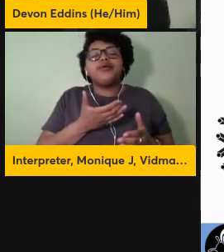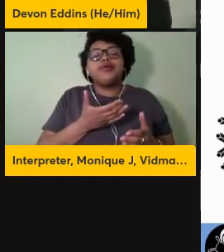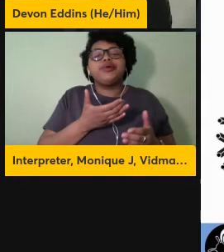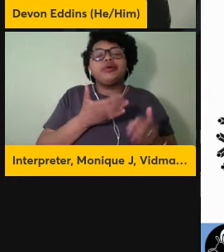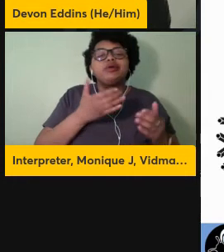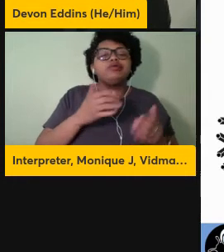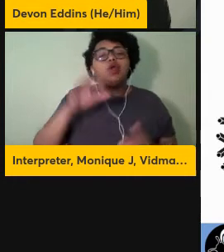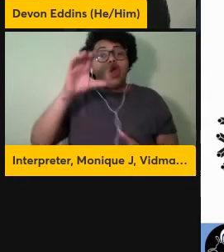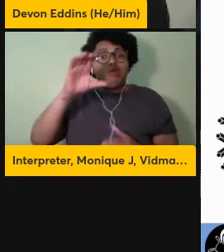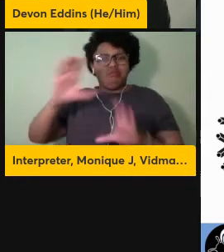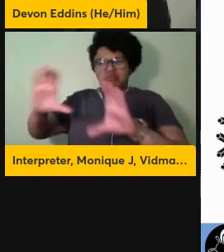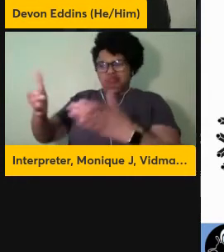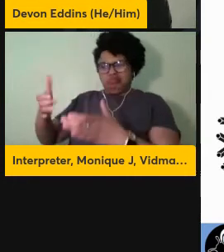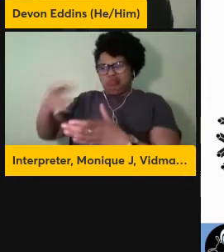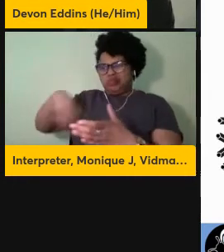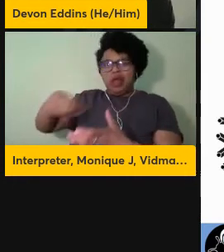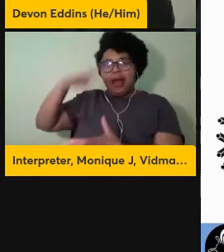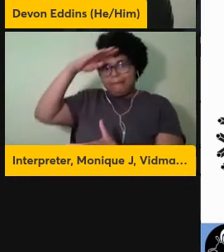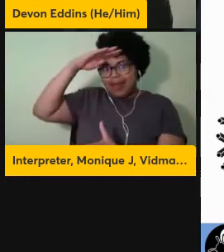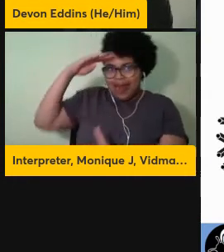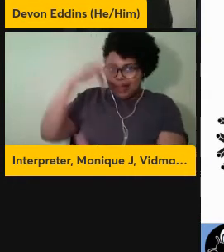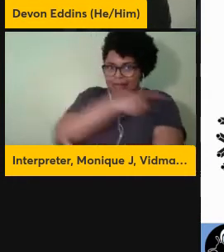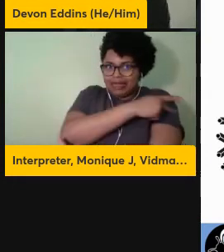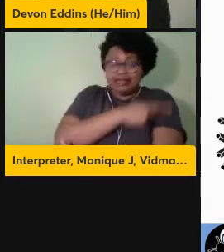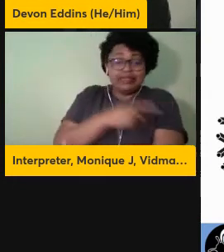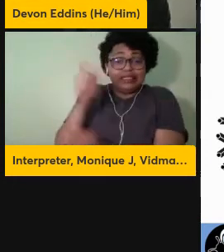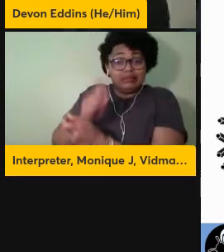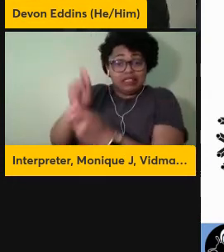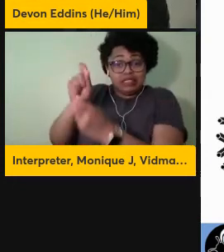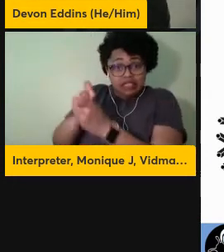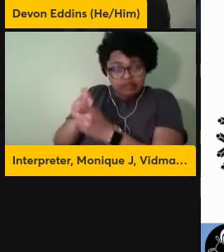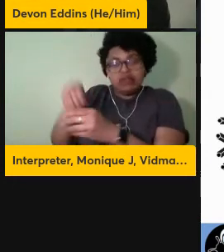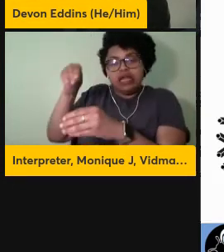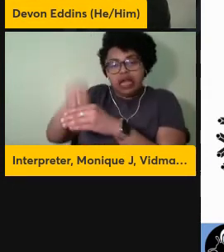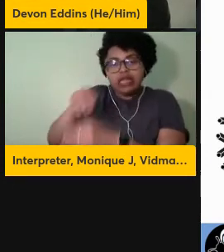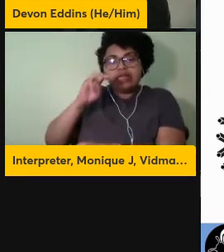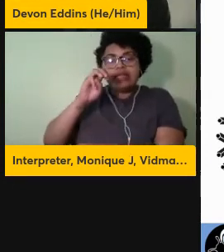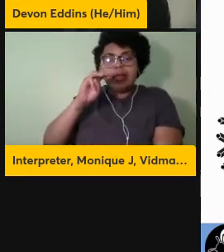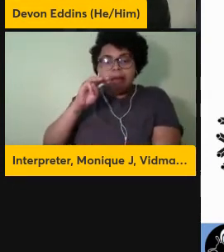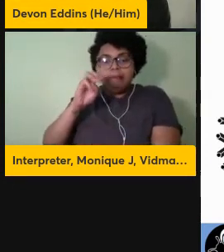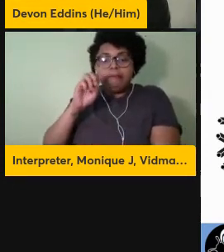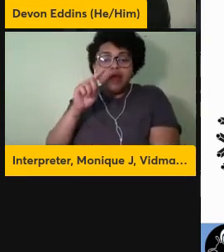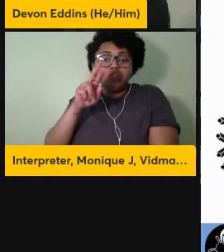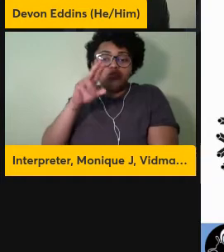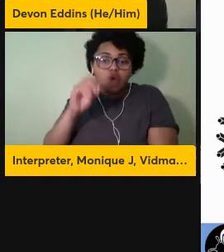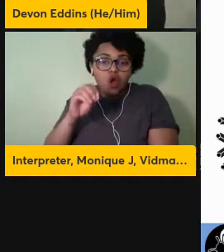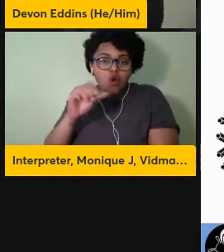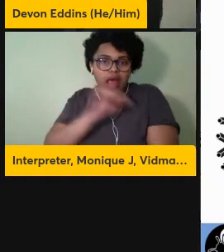Black patients, actually, specifically here in the Metro Atlanta area. And